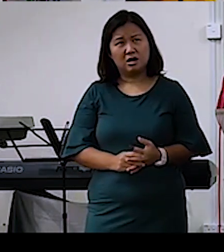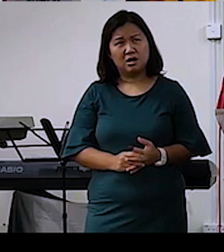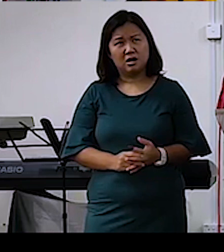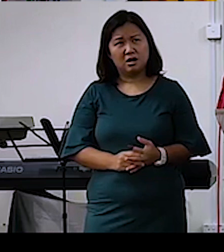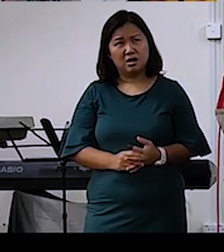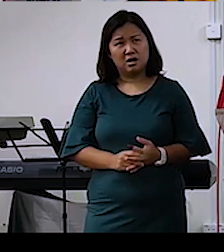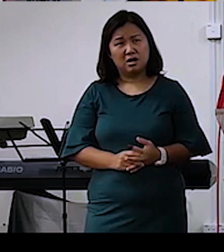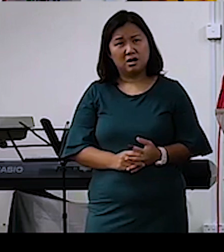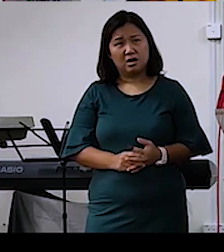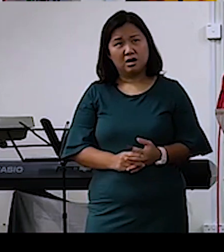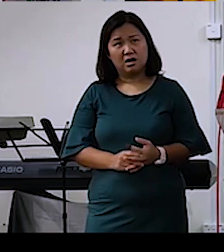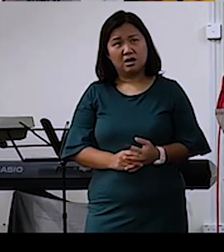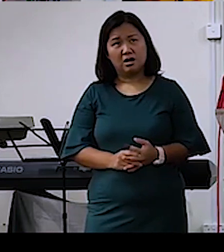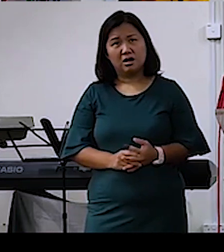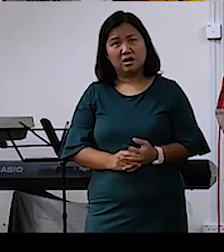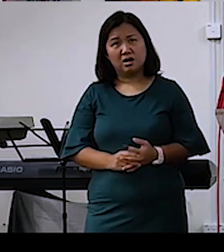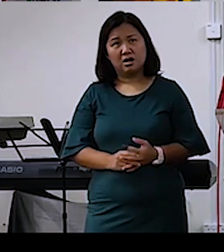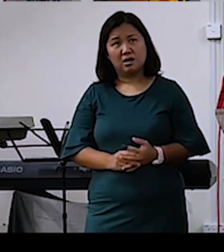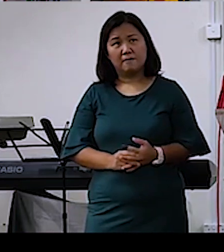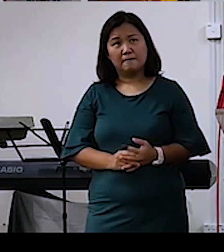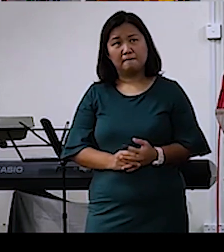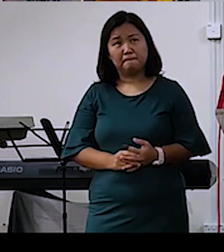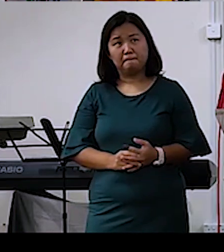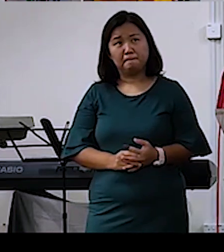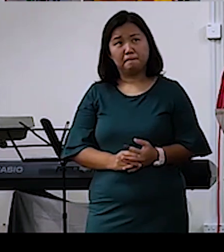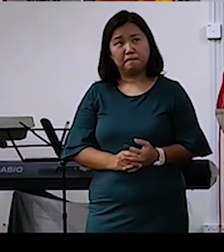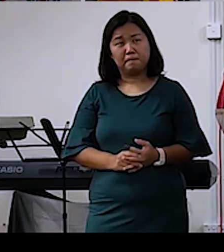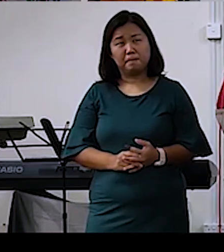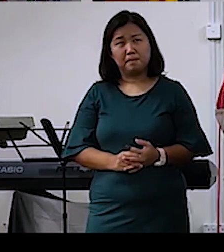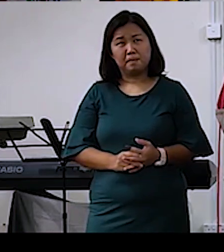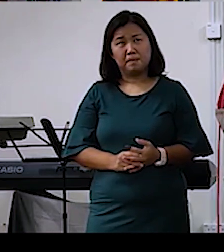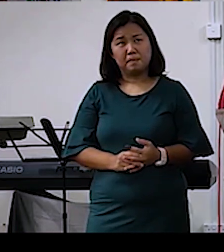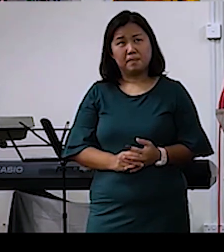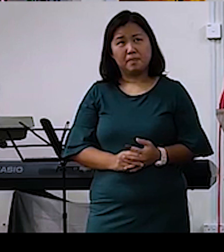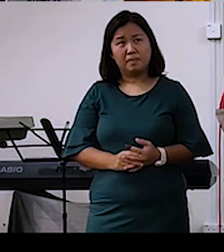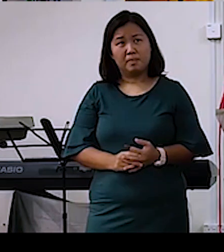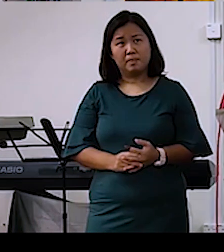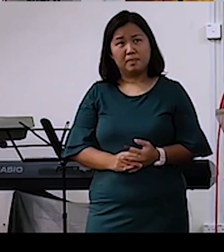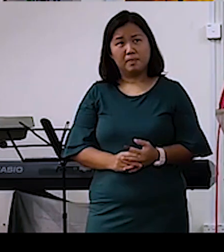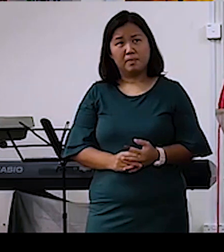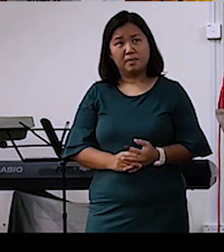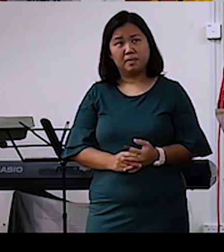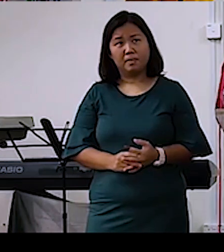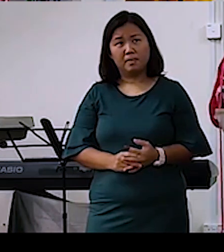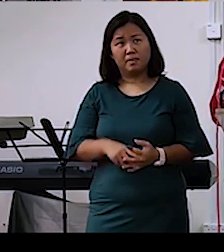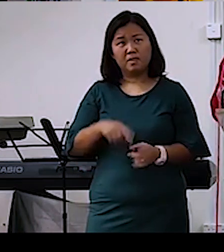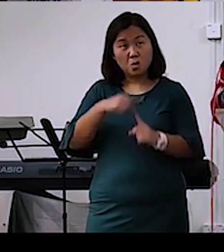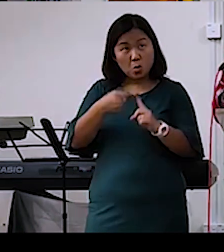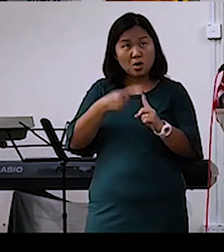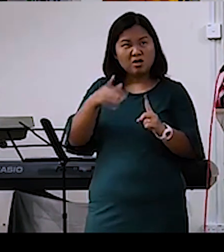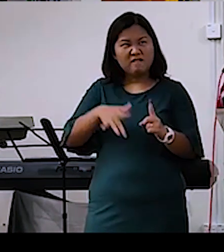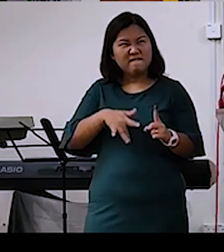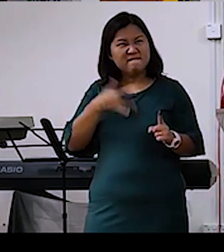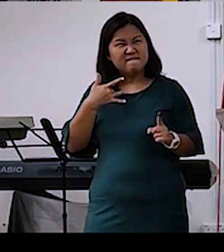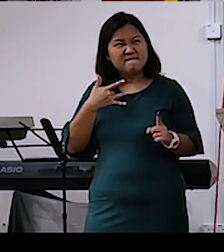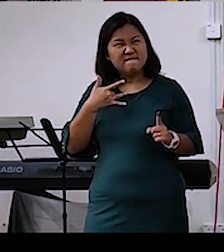down, hopefully. Let's see how, okay? Thanks, Deacon Tina. So, I said that again, some of you got distracted by the little thing. So when you feel, suddenly you